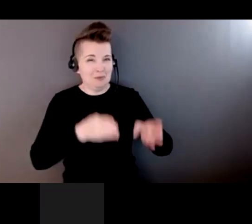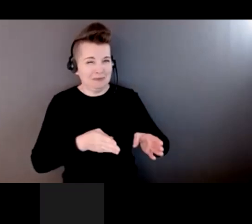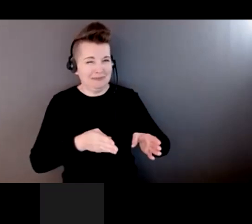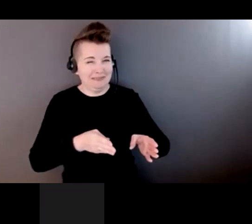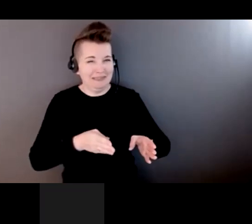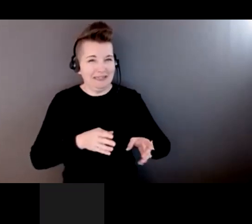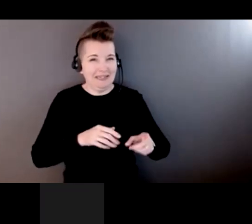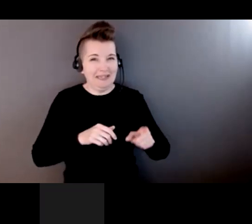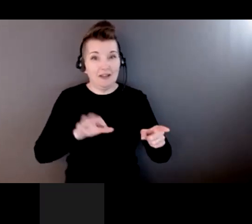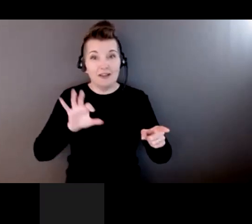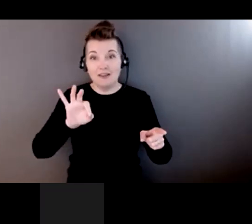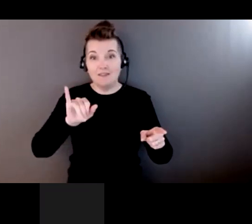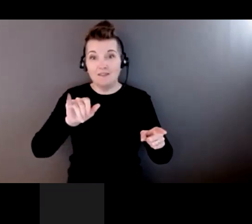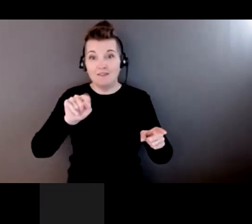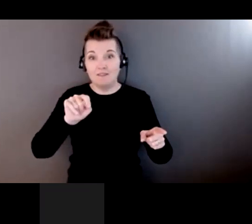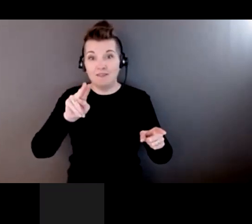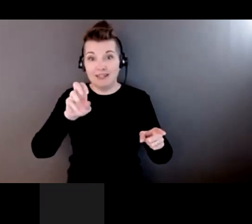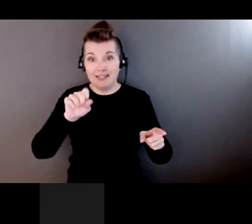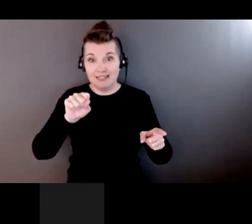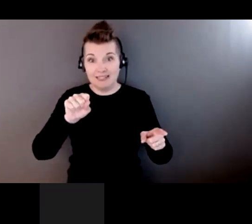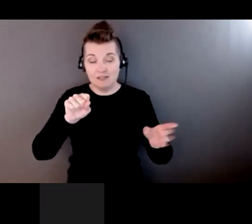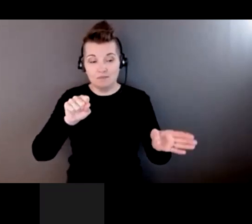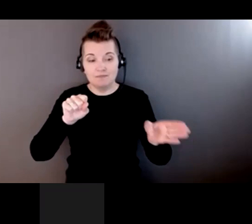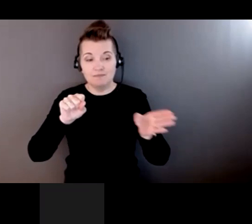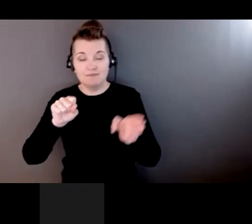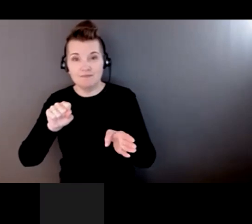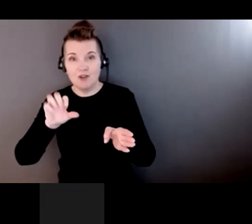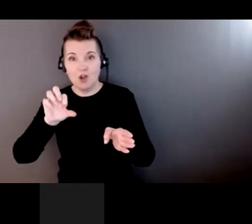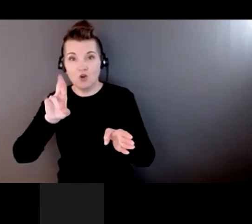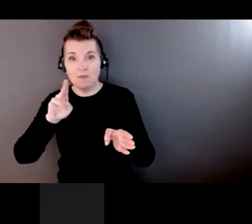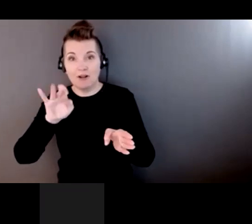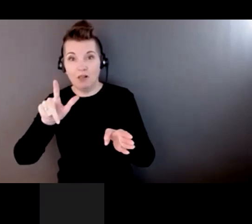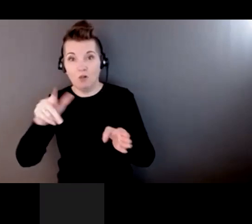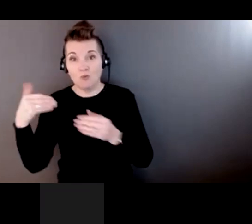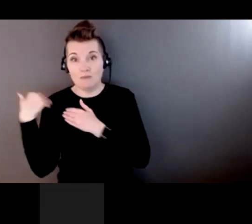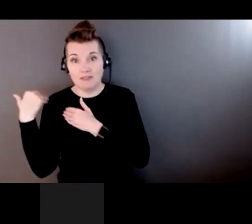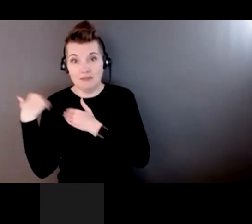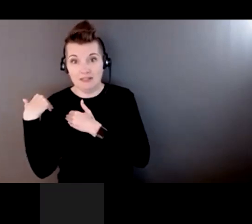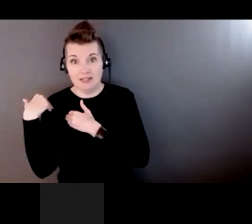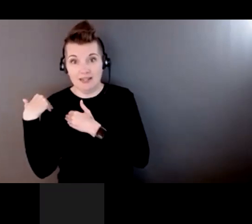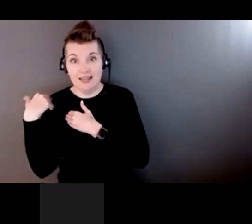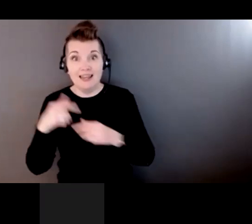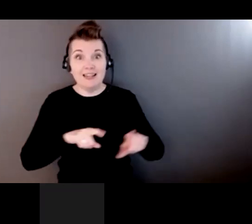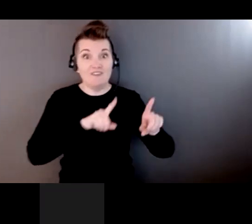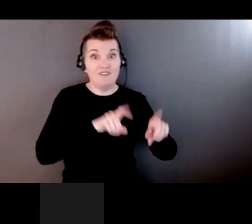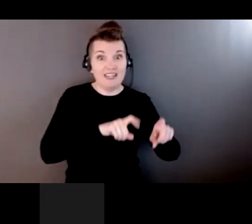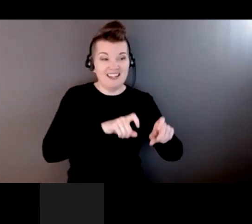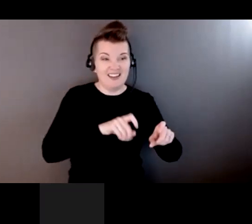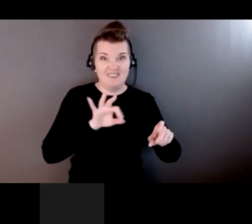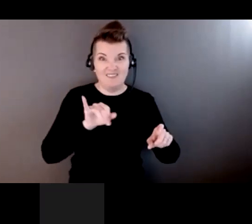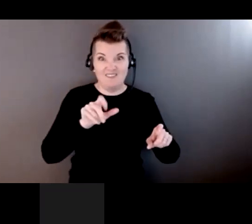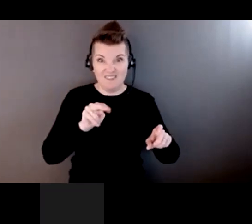criminal responsibility. A fitness test talks about whether the person before the court, right then and